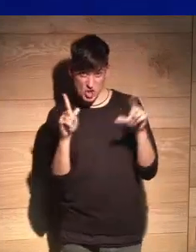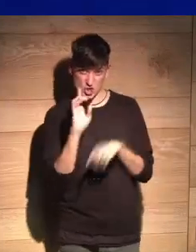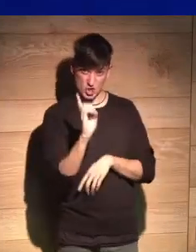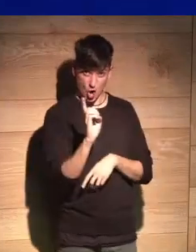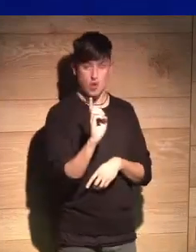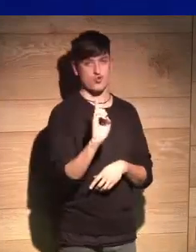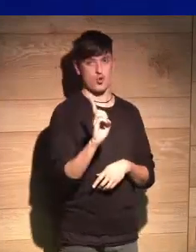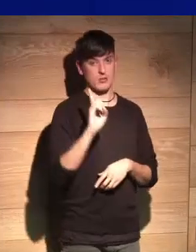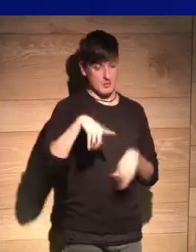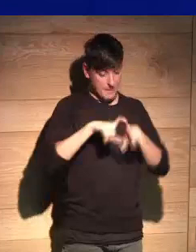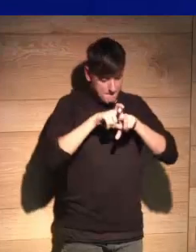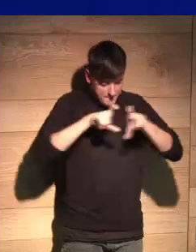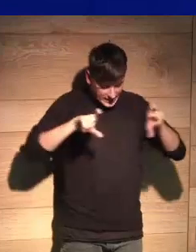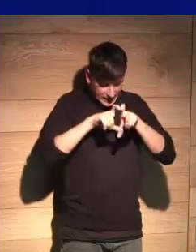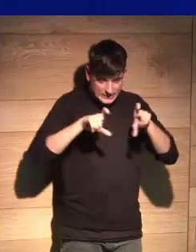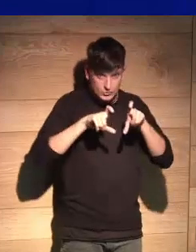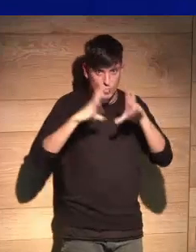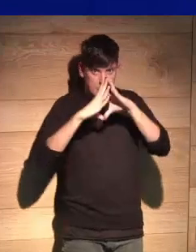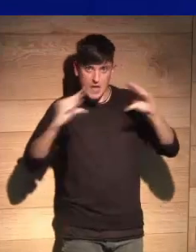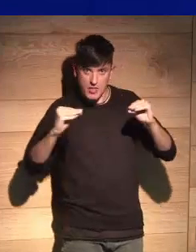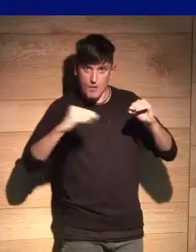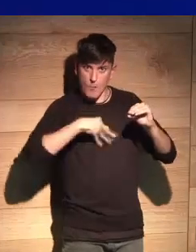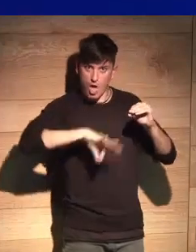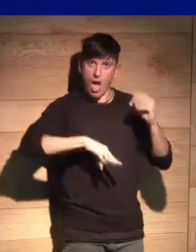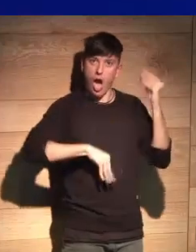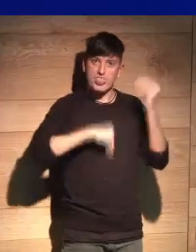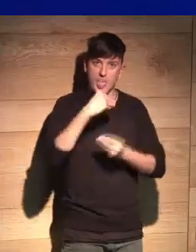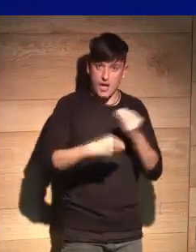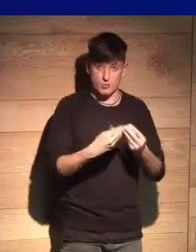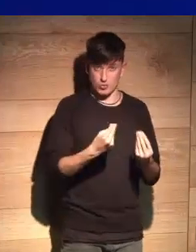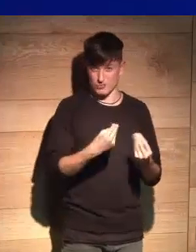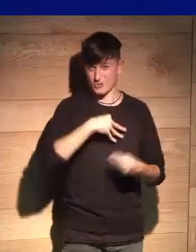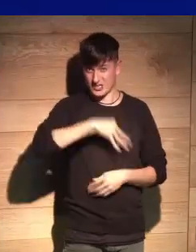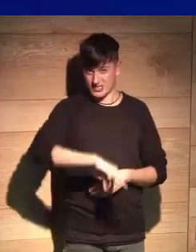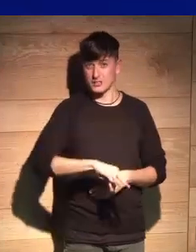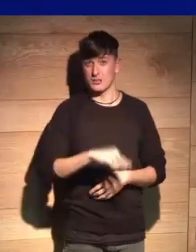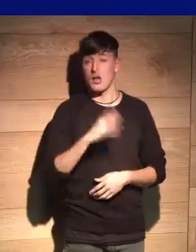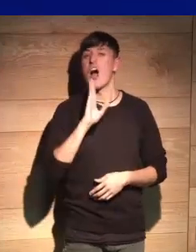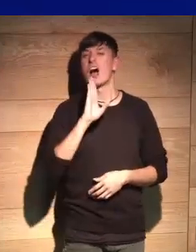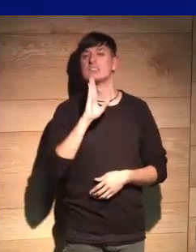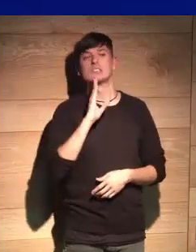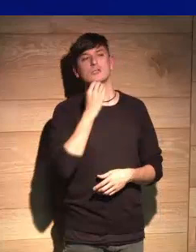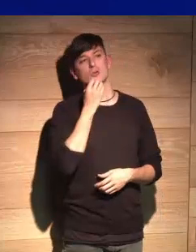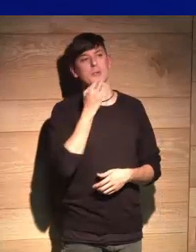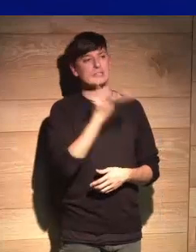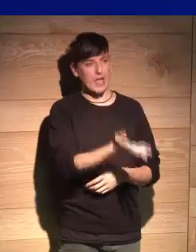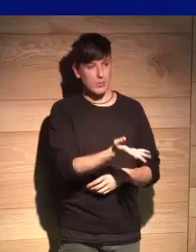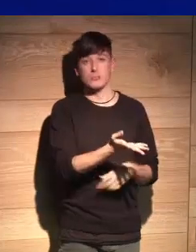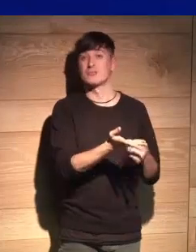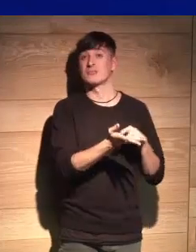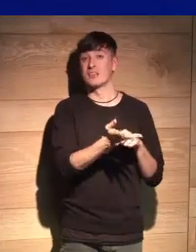from advertising in the media, on television. No, a lot can be done in universities, for example, and at